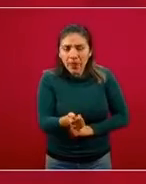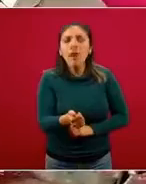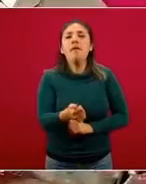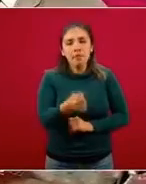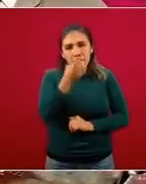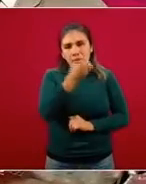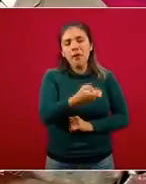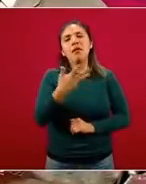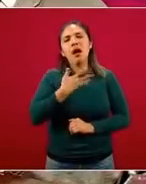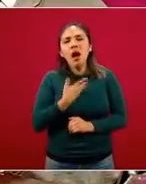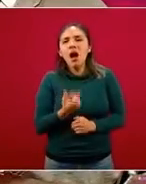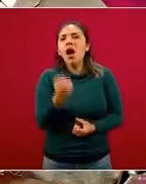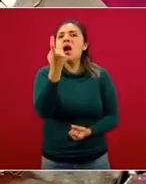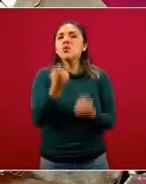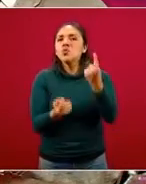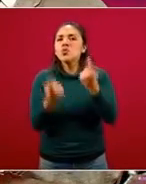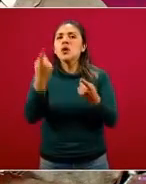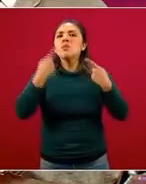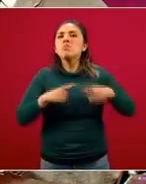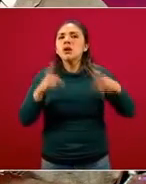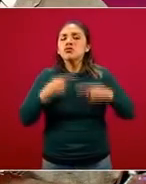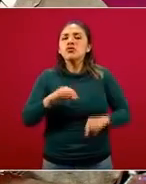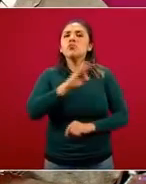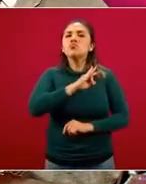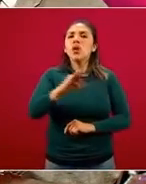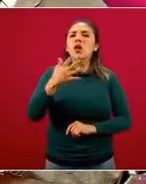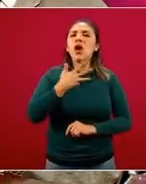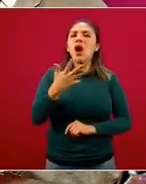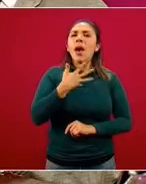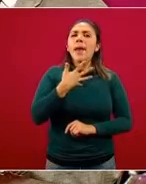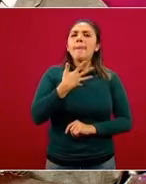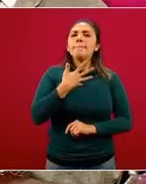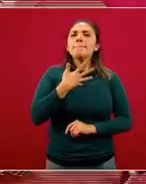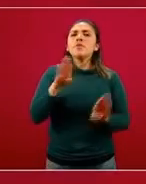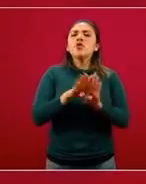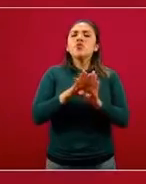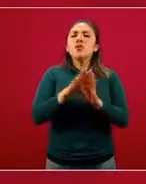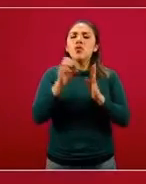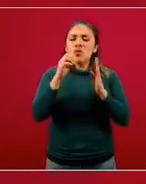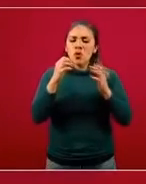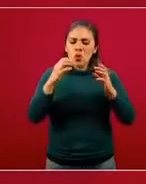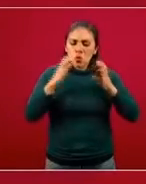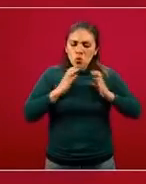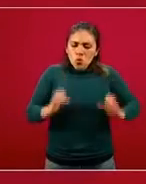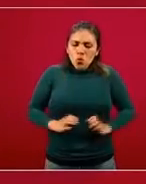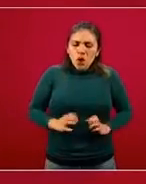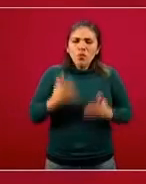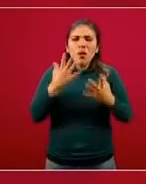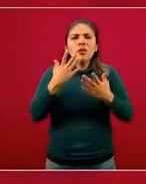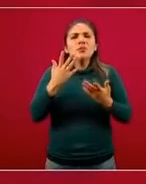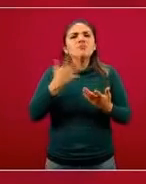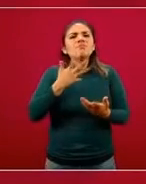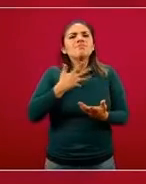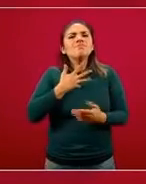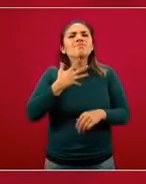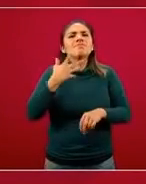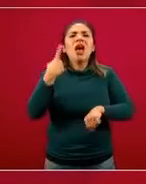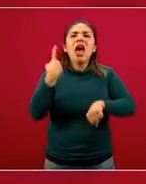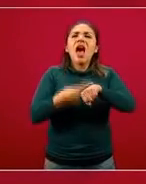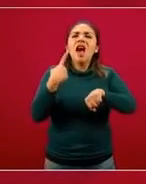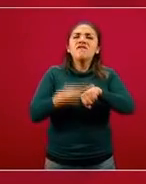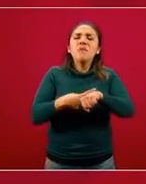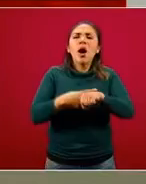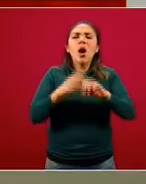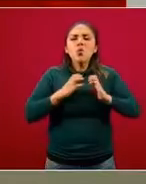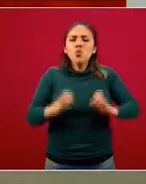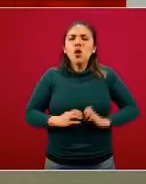who did not have any risk factors in that group, we might think perhaps they had